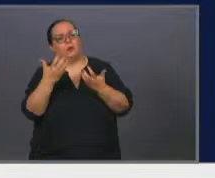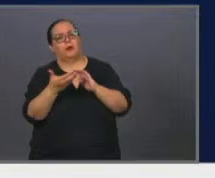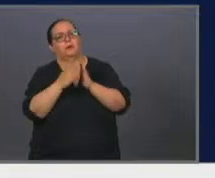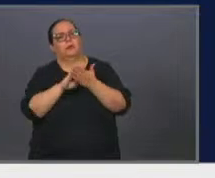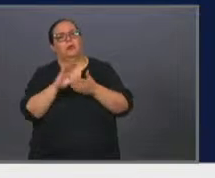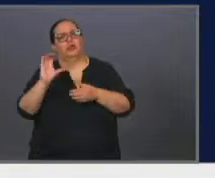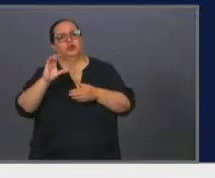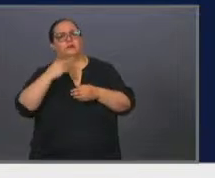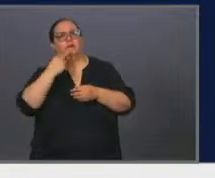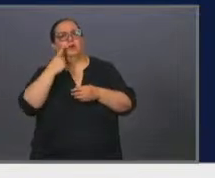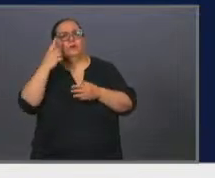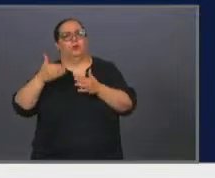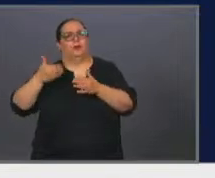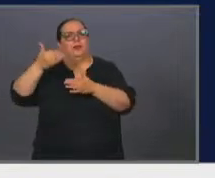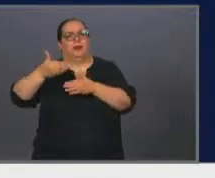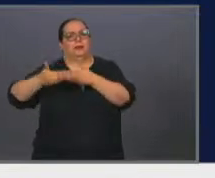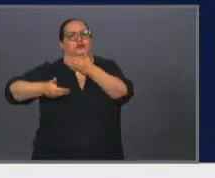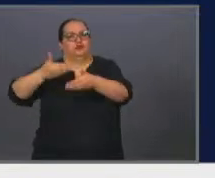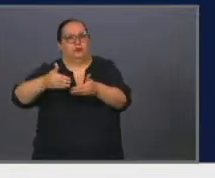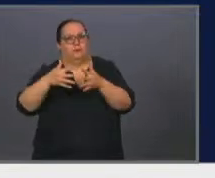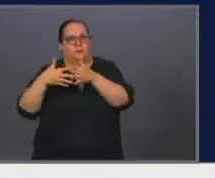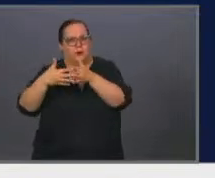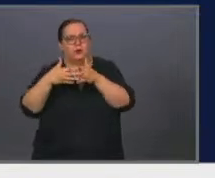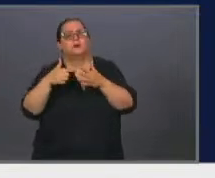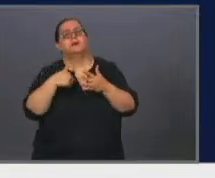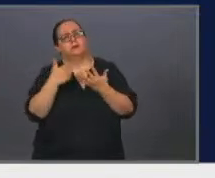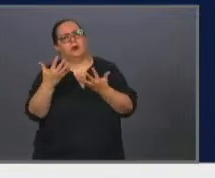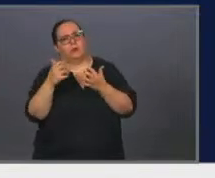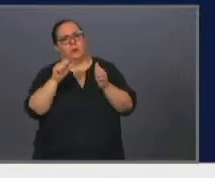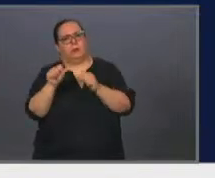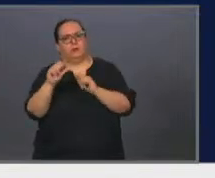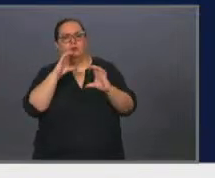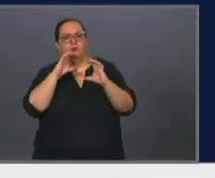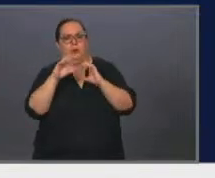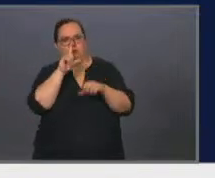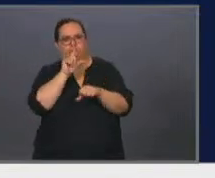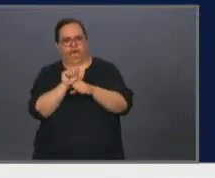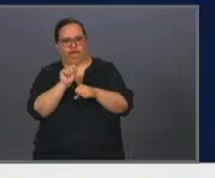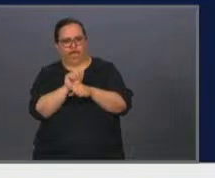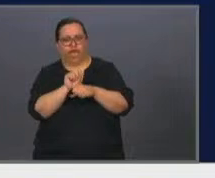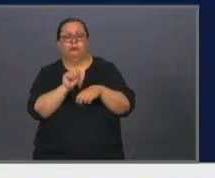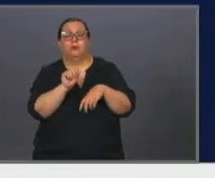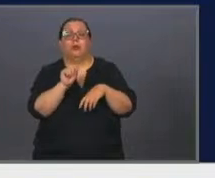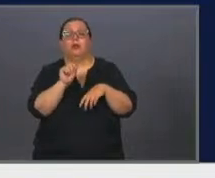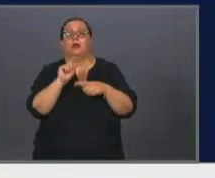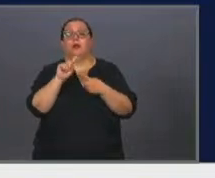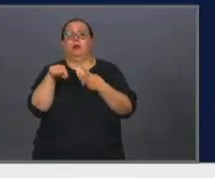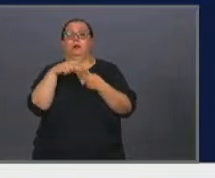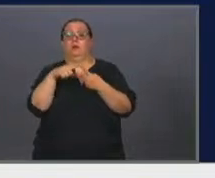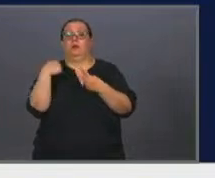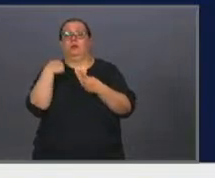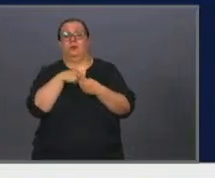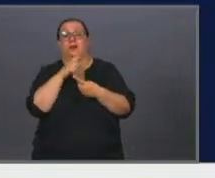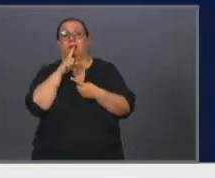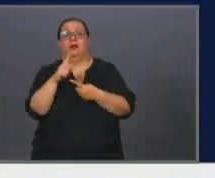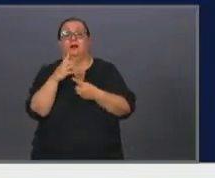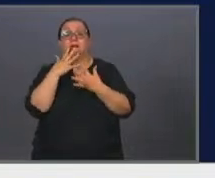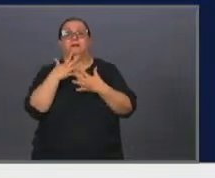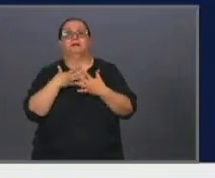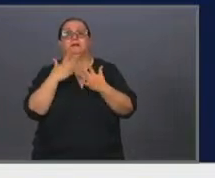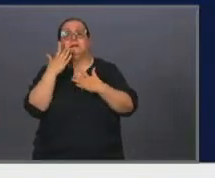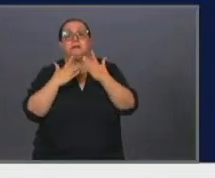voice for the next generation of Americans, I want to be able to communicate the reality. And When we are desperate in need of a